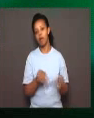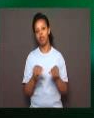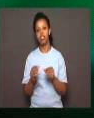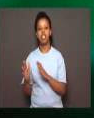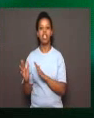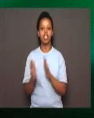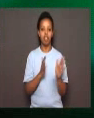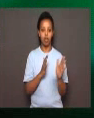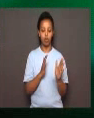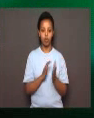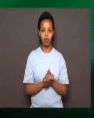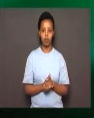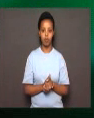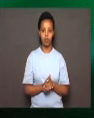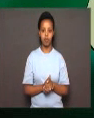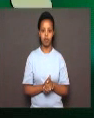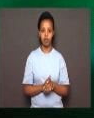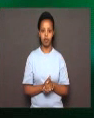Students, let's get ready.